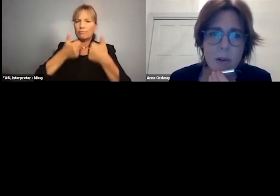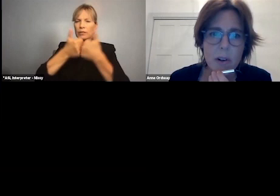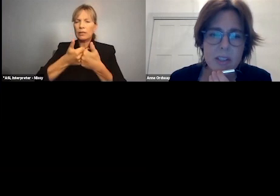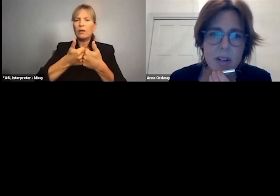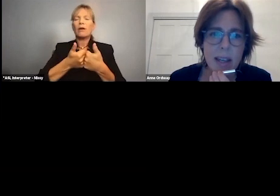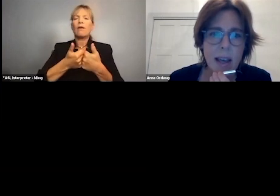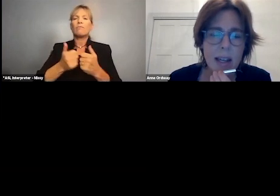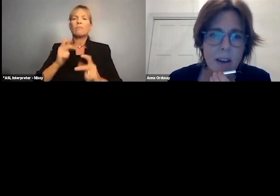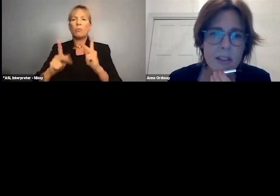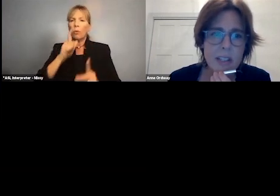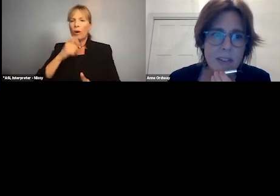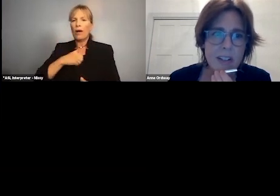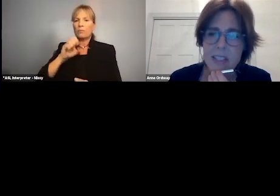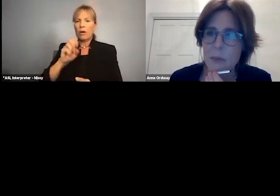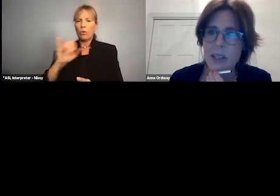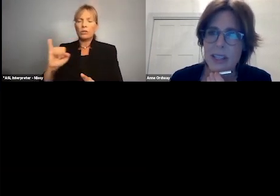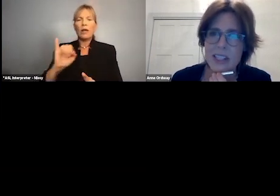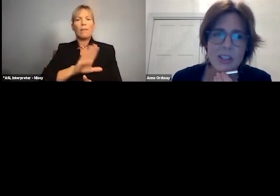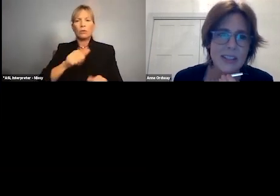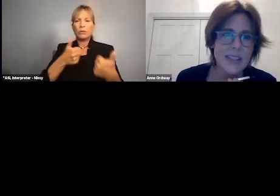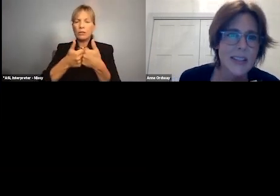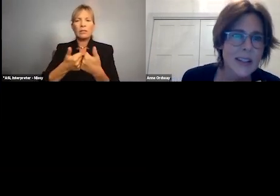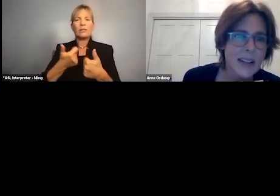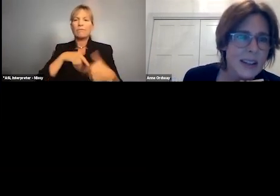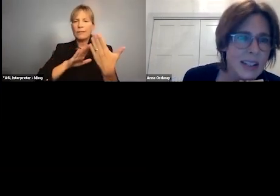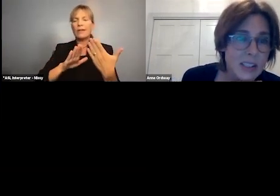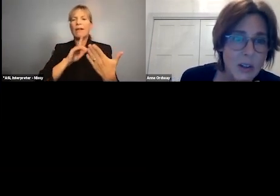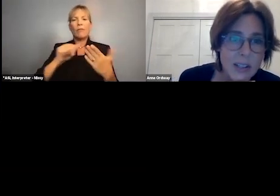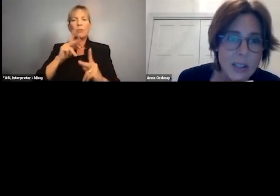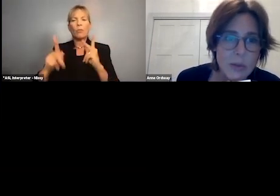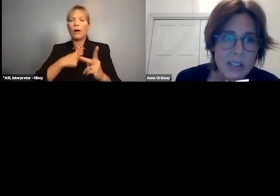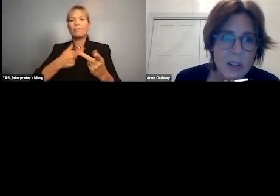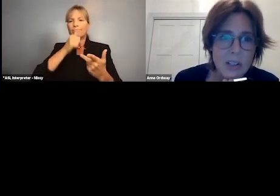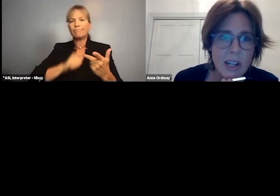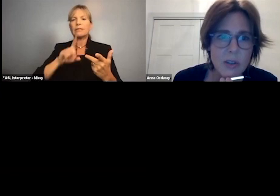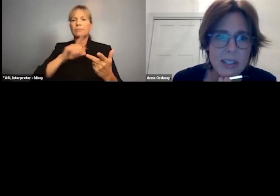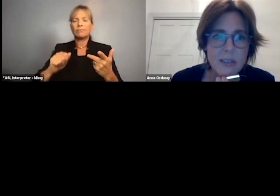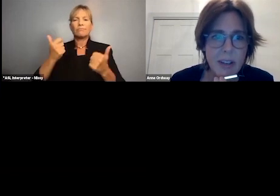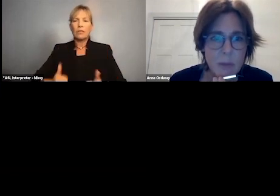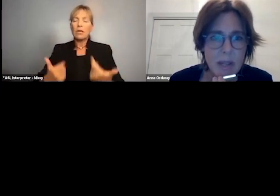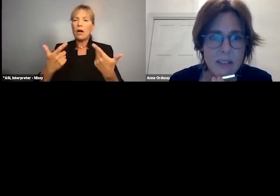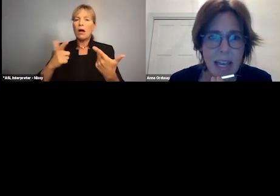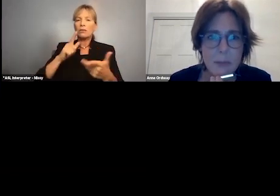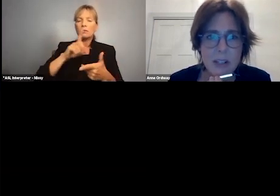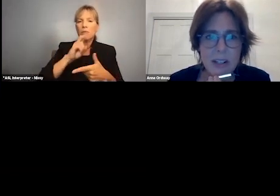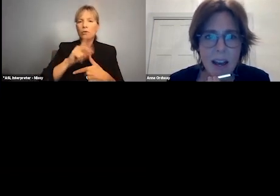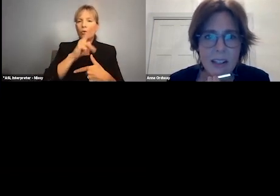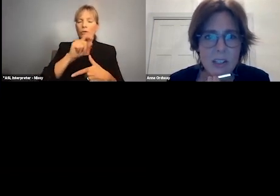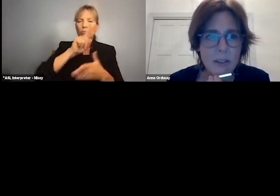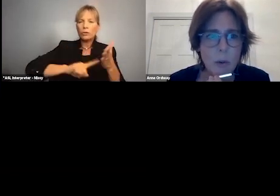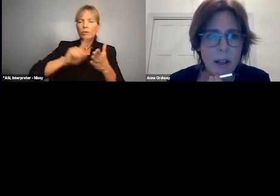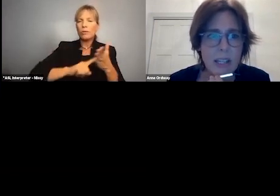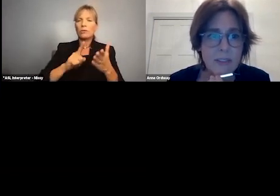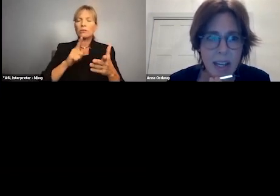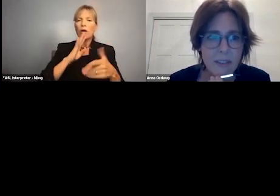by people with spinal cord injury and other severe disabling conditions. Dr. Krause's research addresses fundamental gaps in